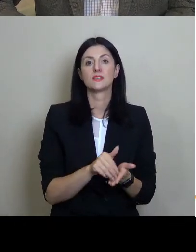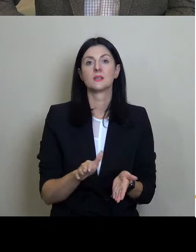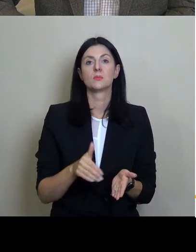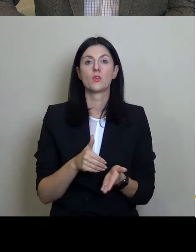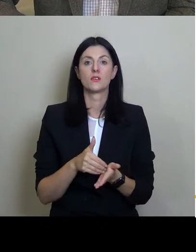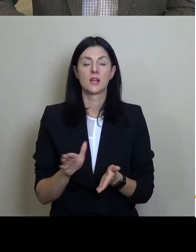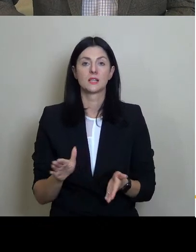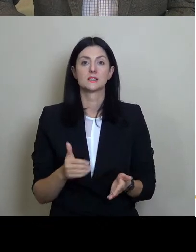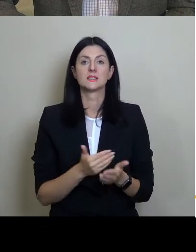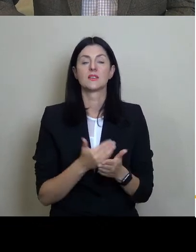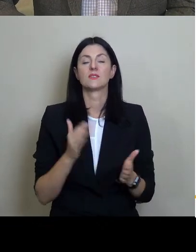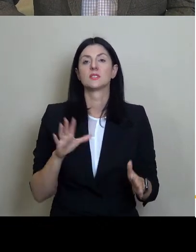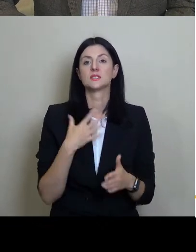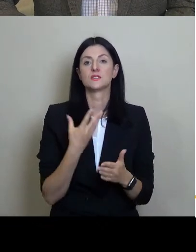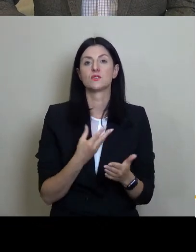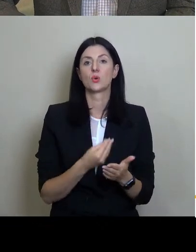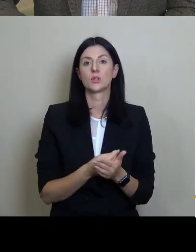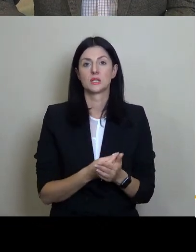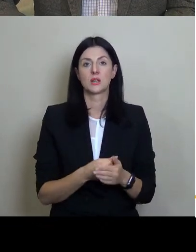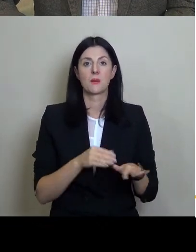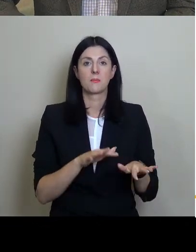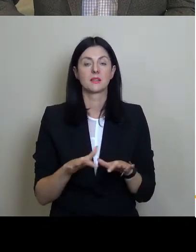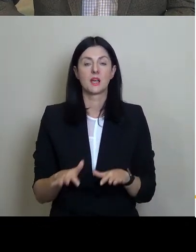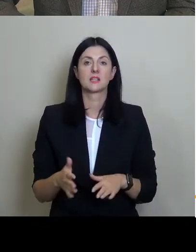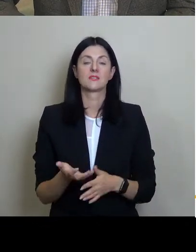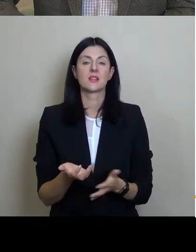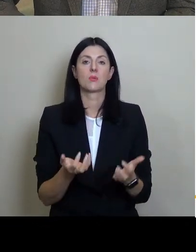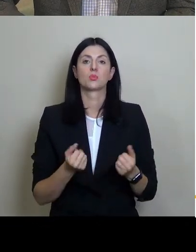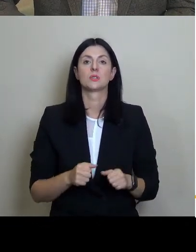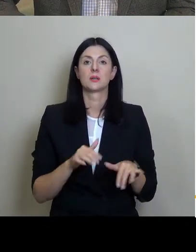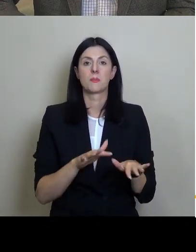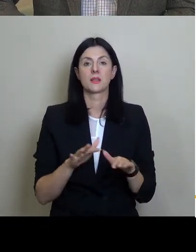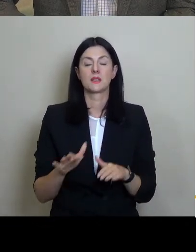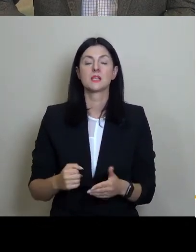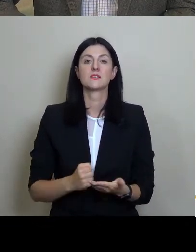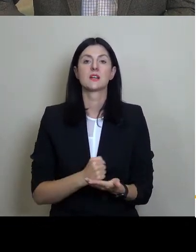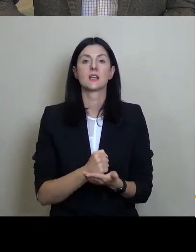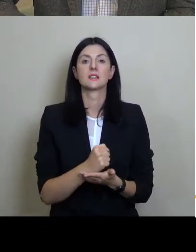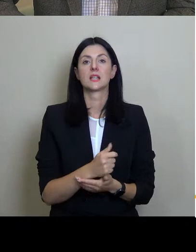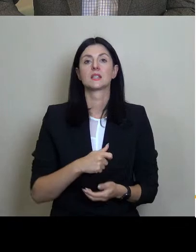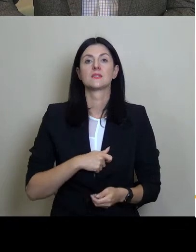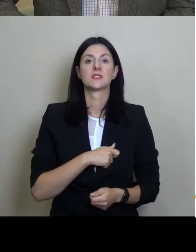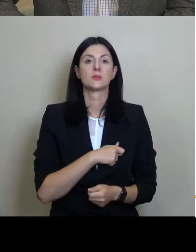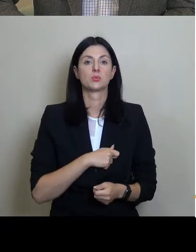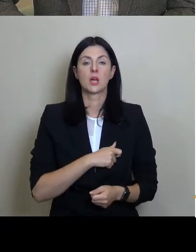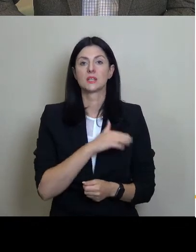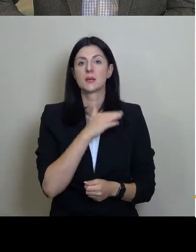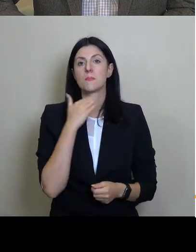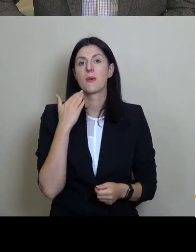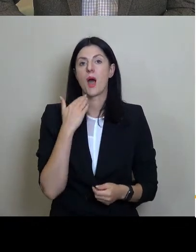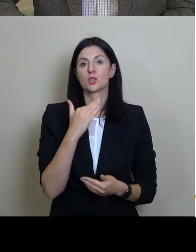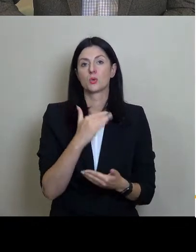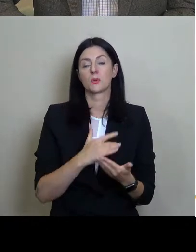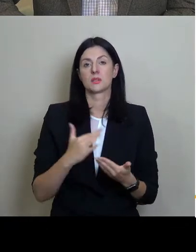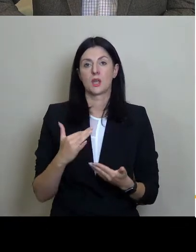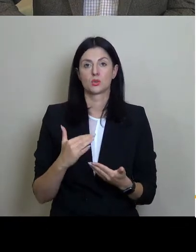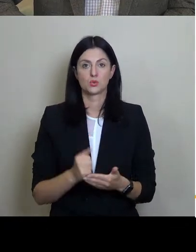the candidates will start to refuse from the mandates which they have obtained in